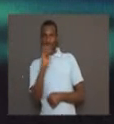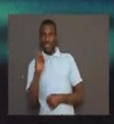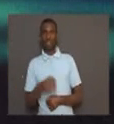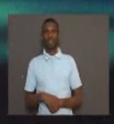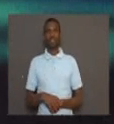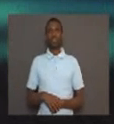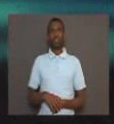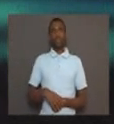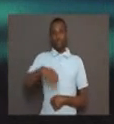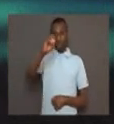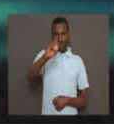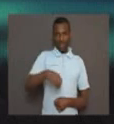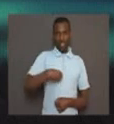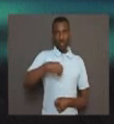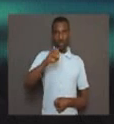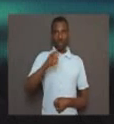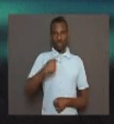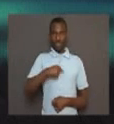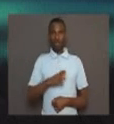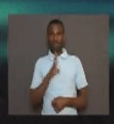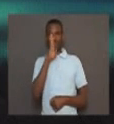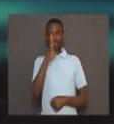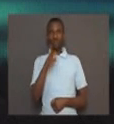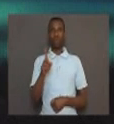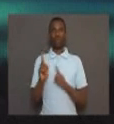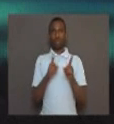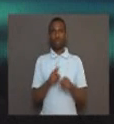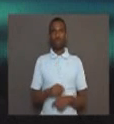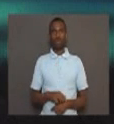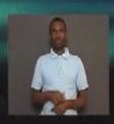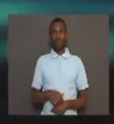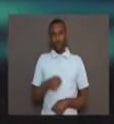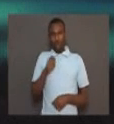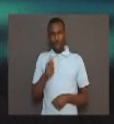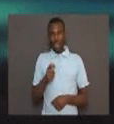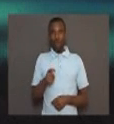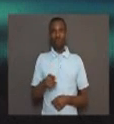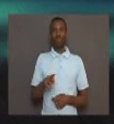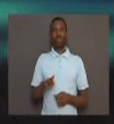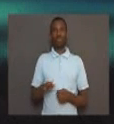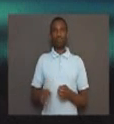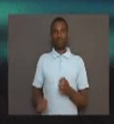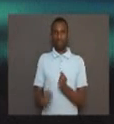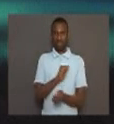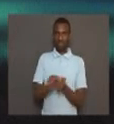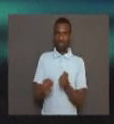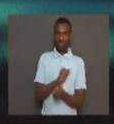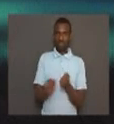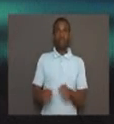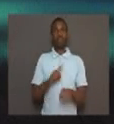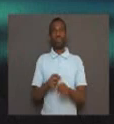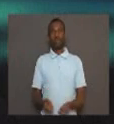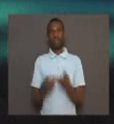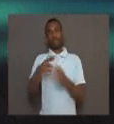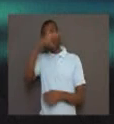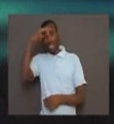the oscillation we create will eventually die out over time